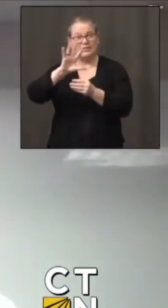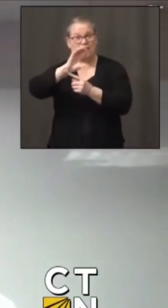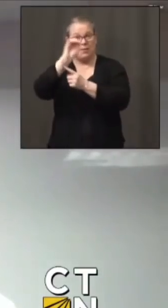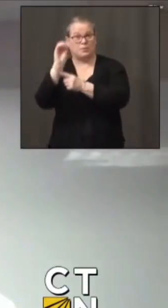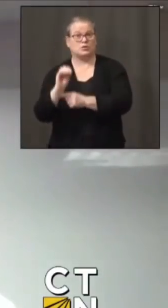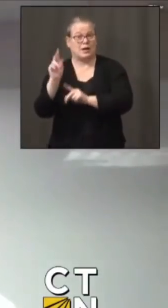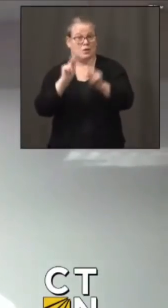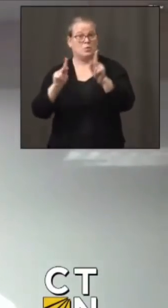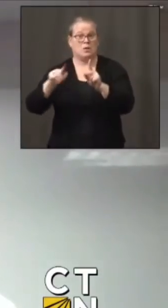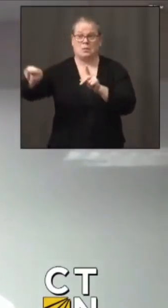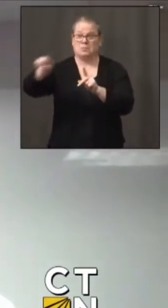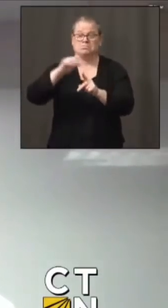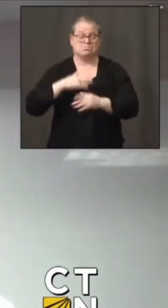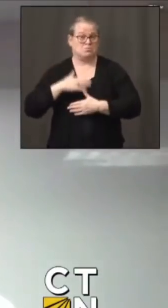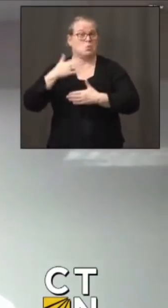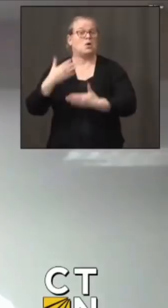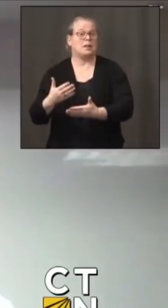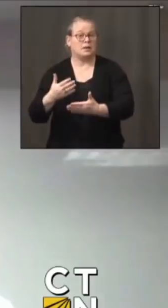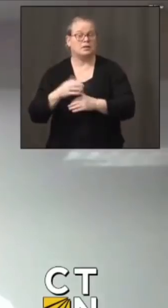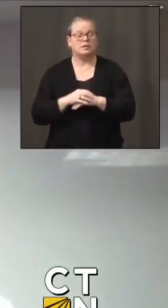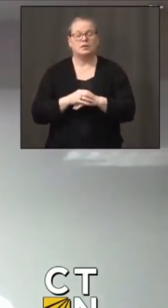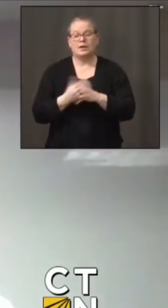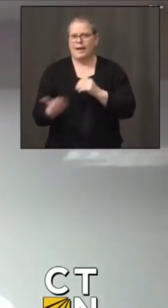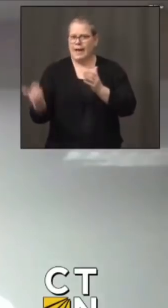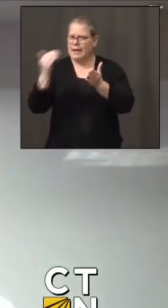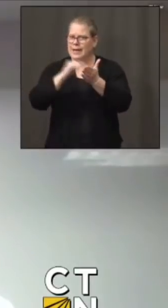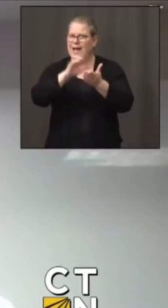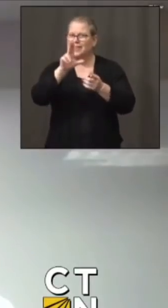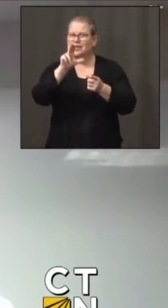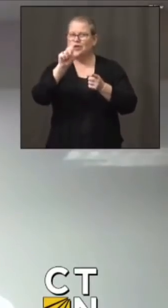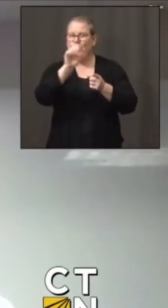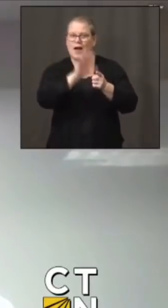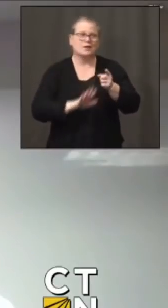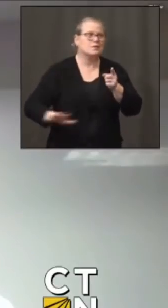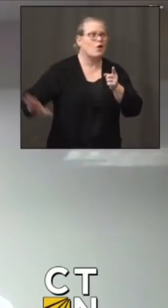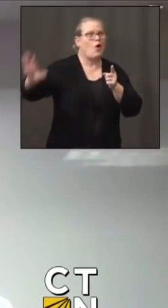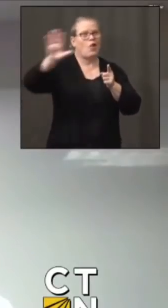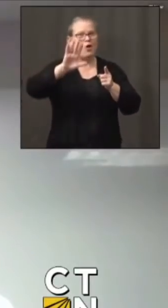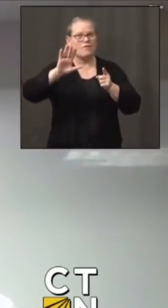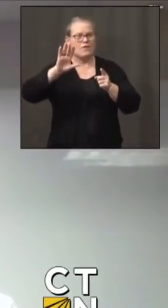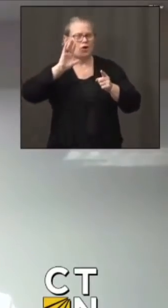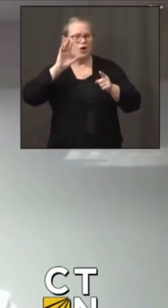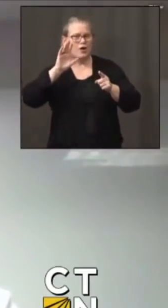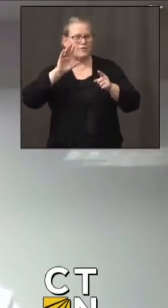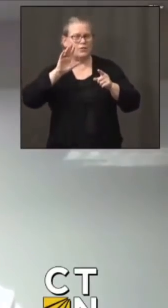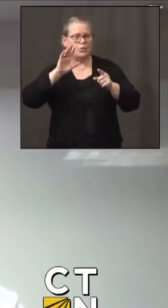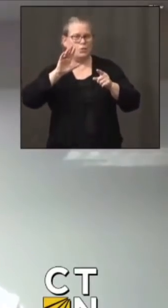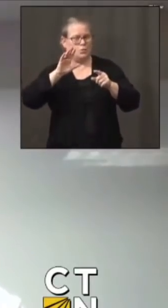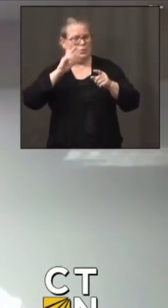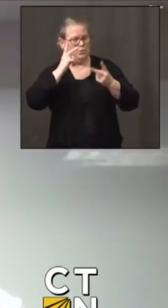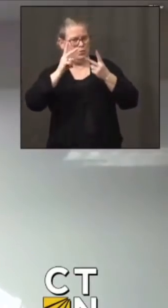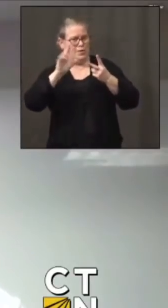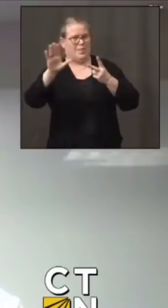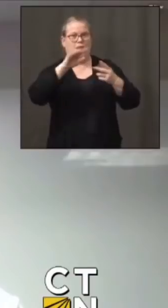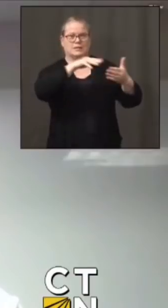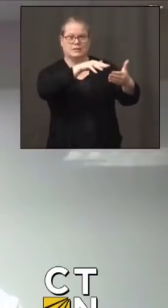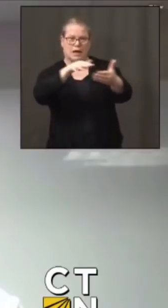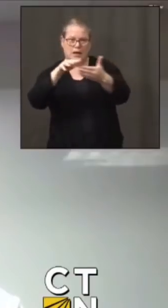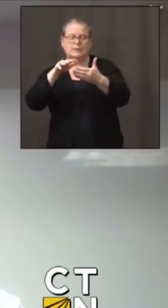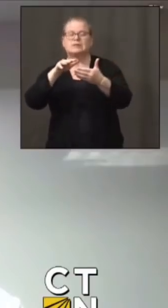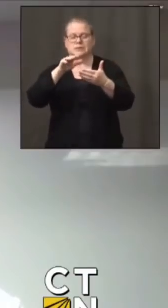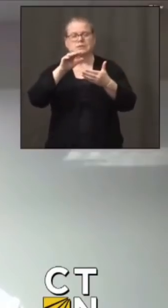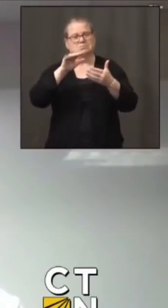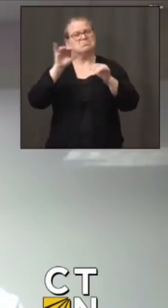if you look at studies across the country, this is not dissimilar. This is a very similar number. There is a